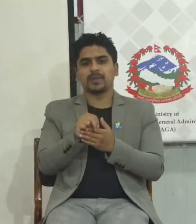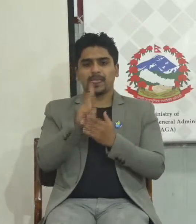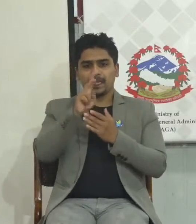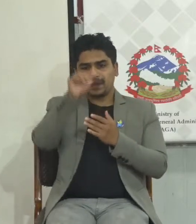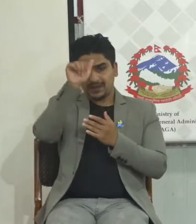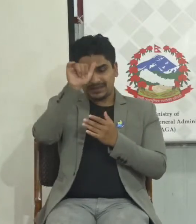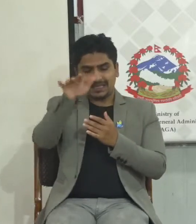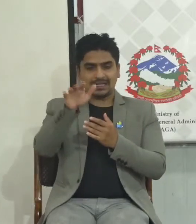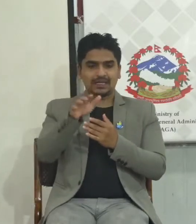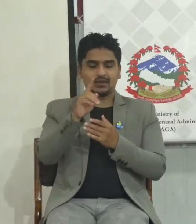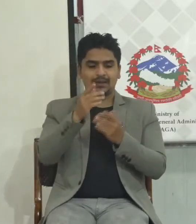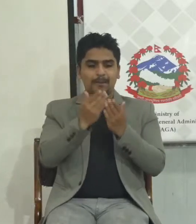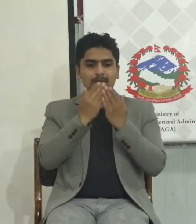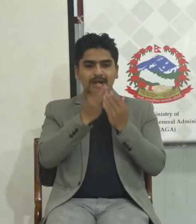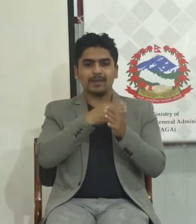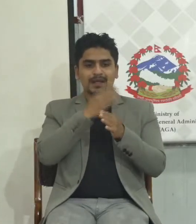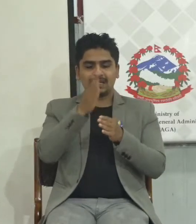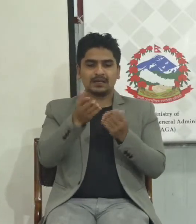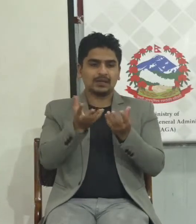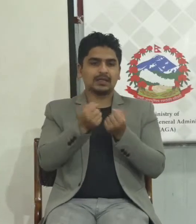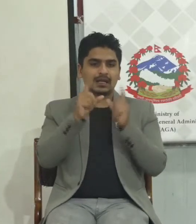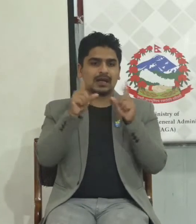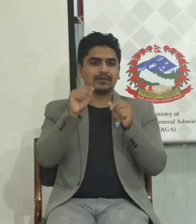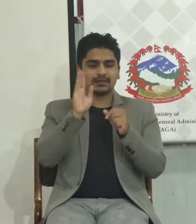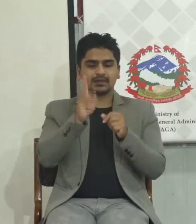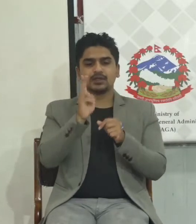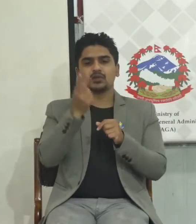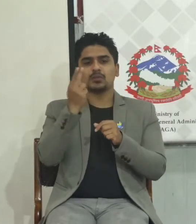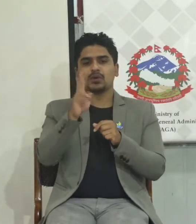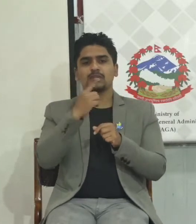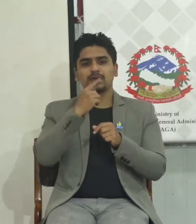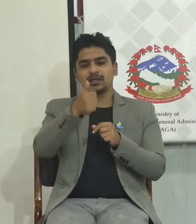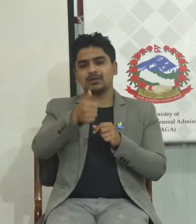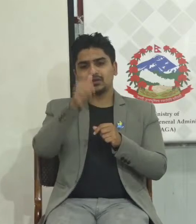itself, so that they can create their own opinion. Thank you.